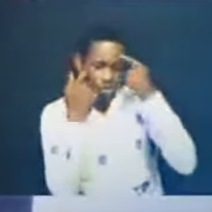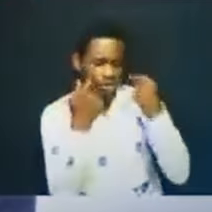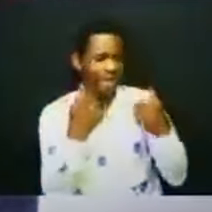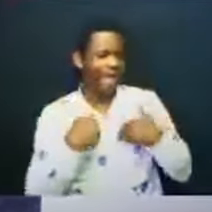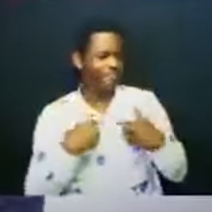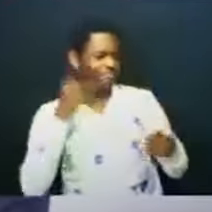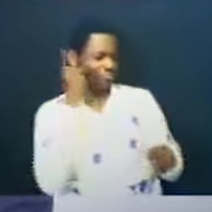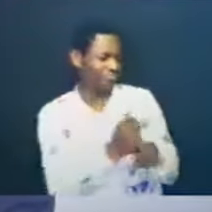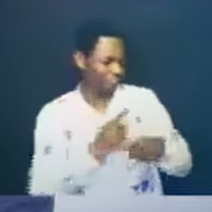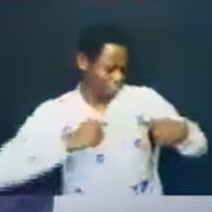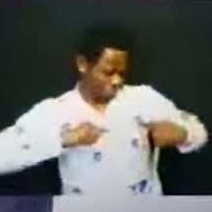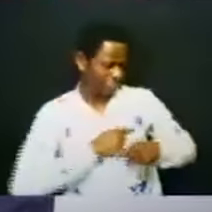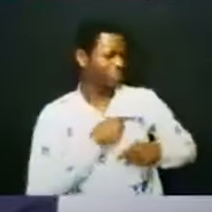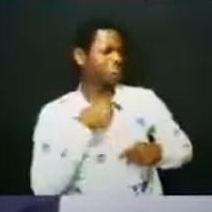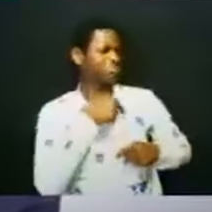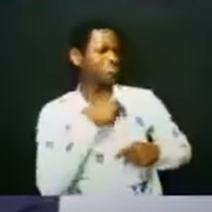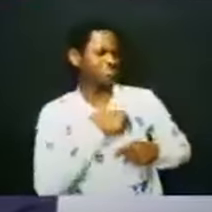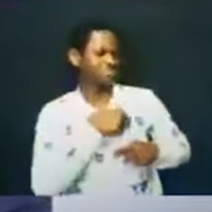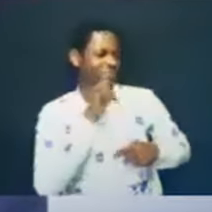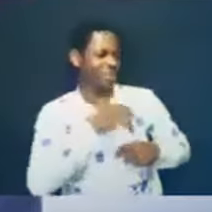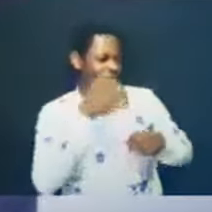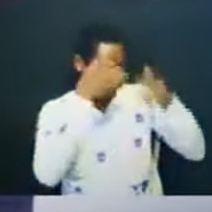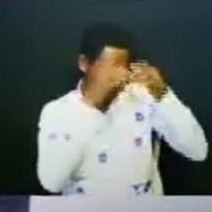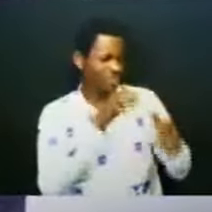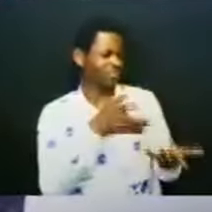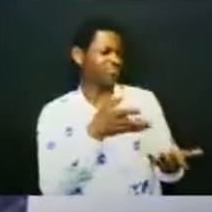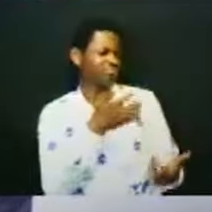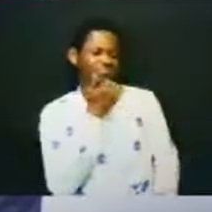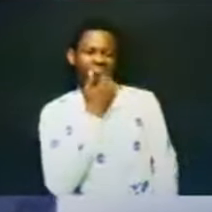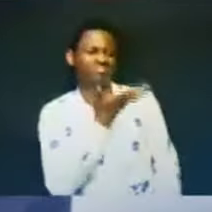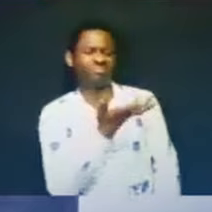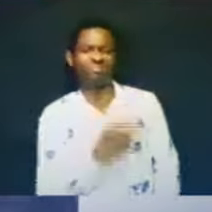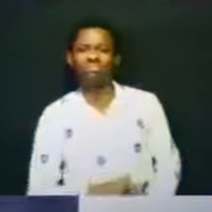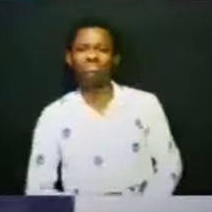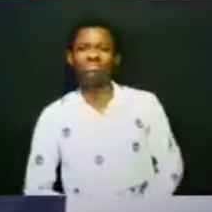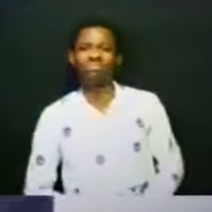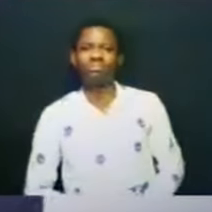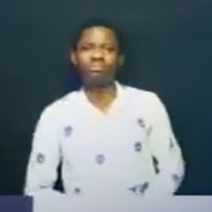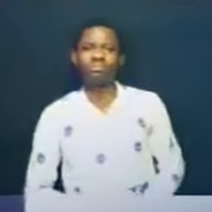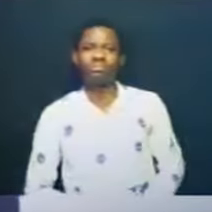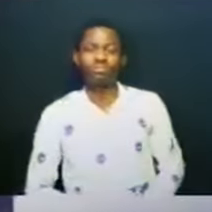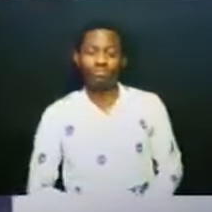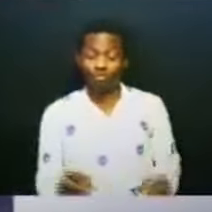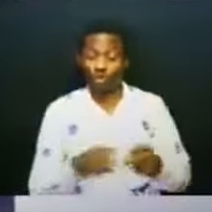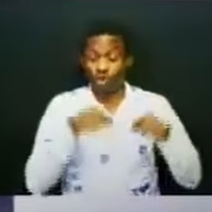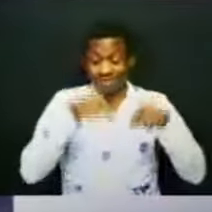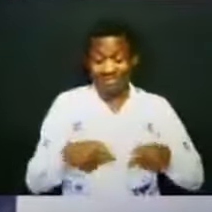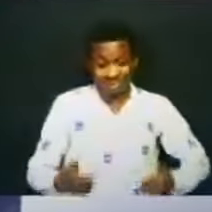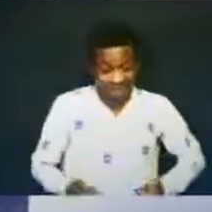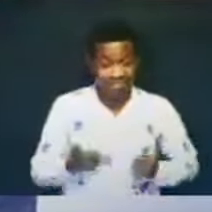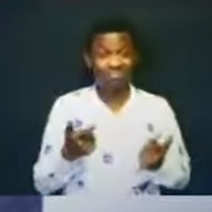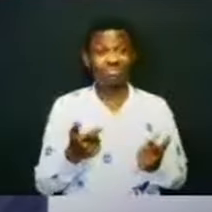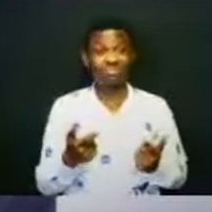bitterness. Nanso na yaudie nti suban wo yi na di no na enye nika. See, in this life,